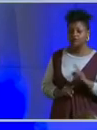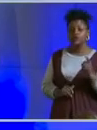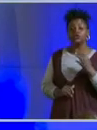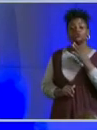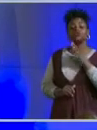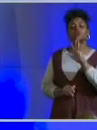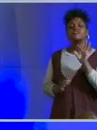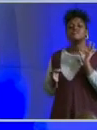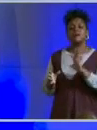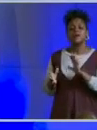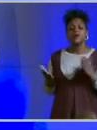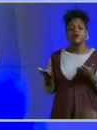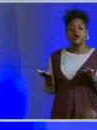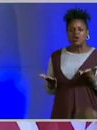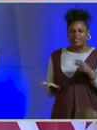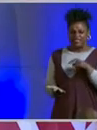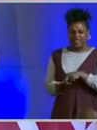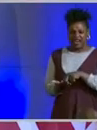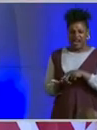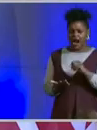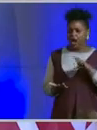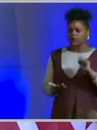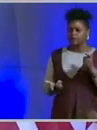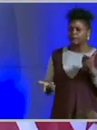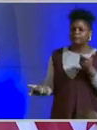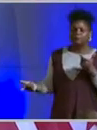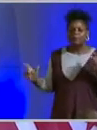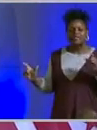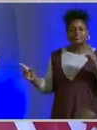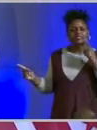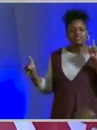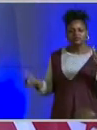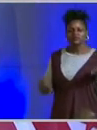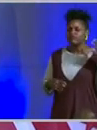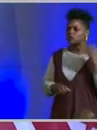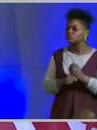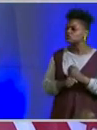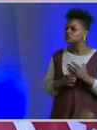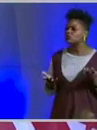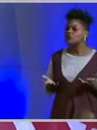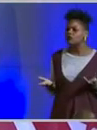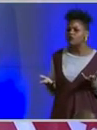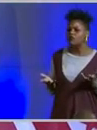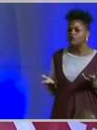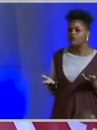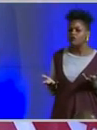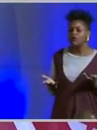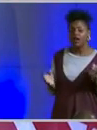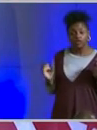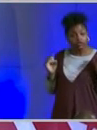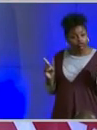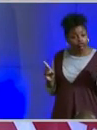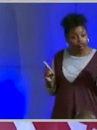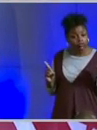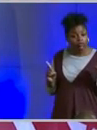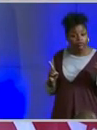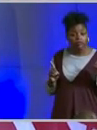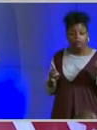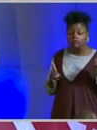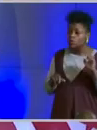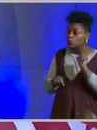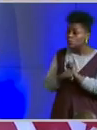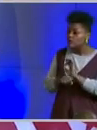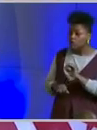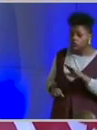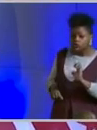on what stands out to you as our biggest successes over the past 4 years in the education and workforce domain. And also, if you could